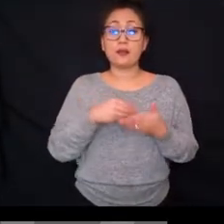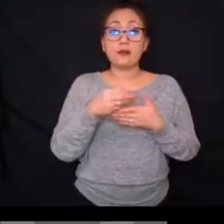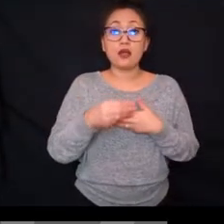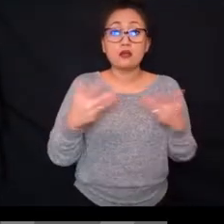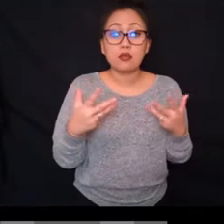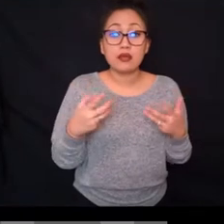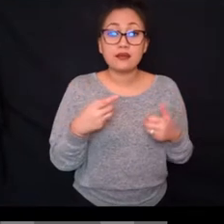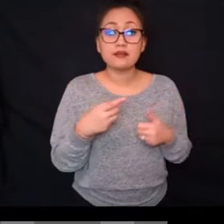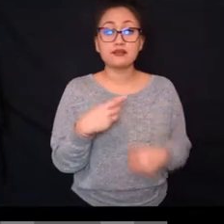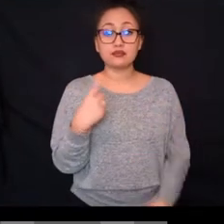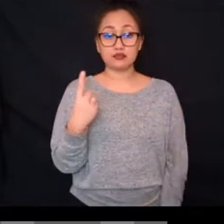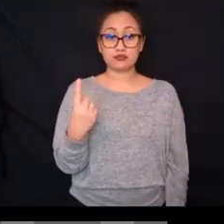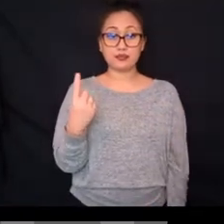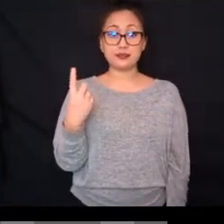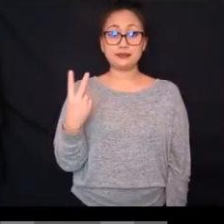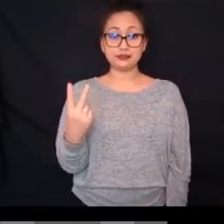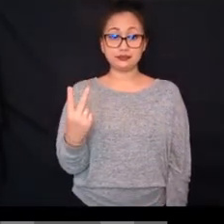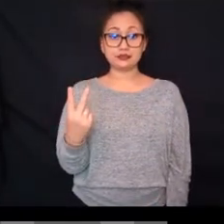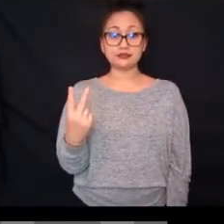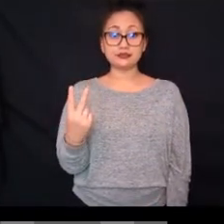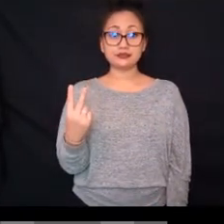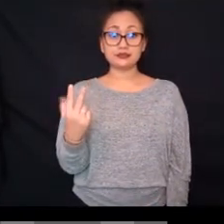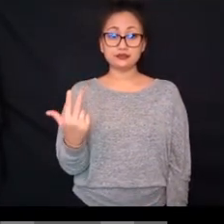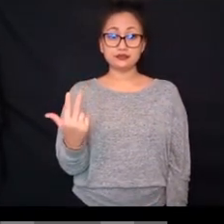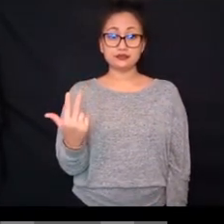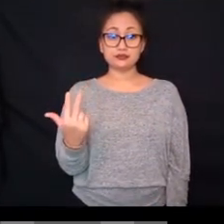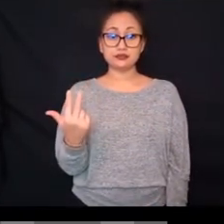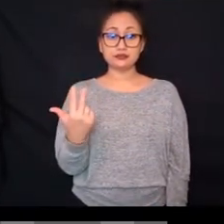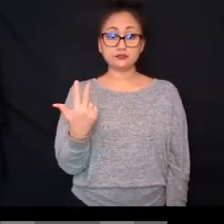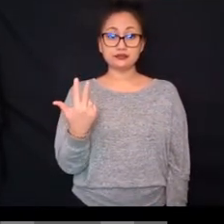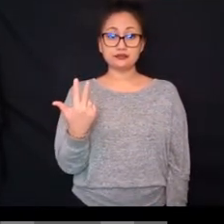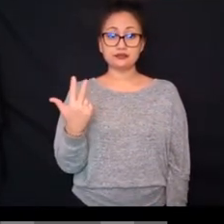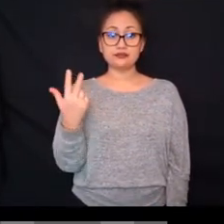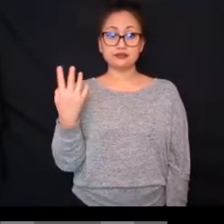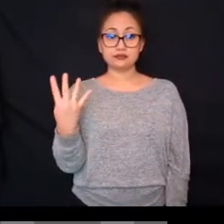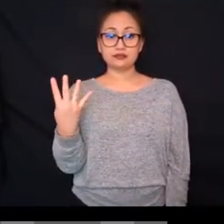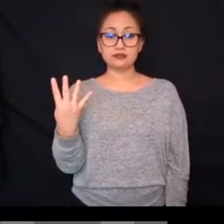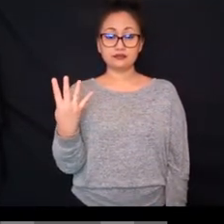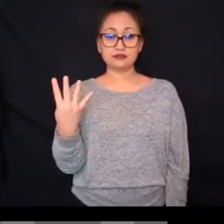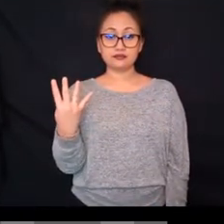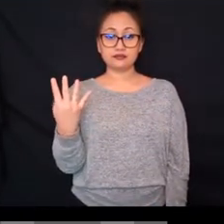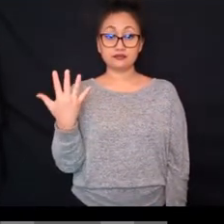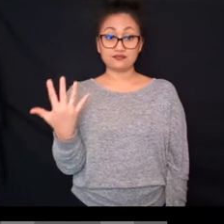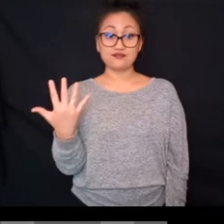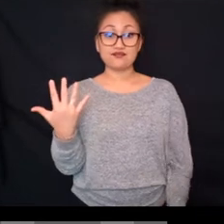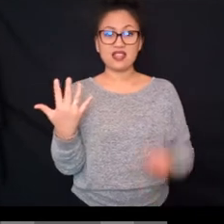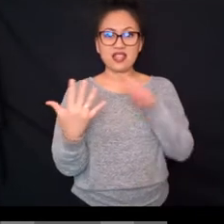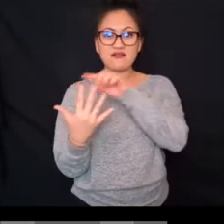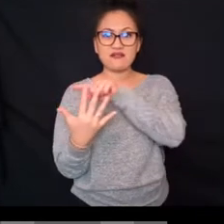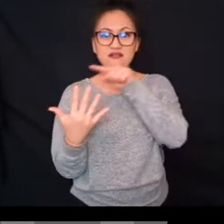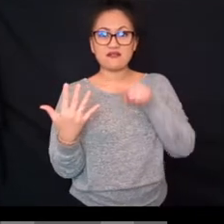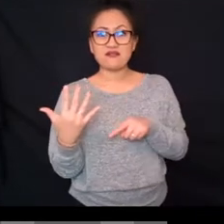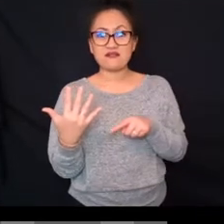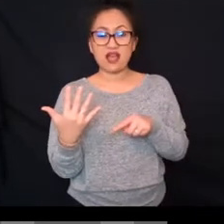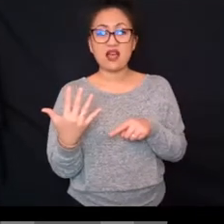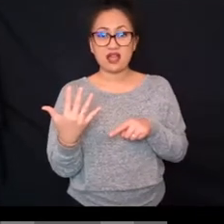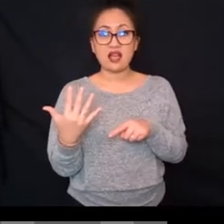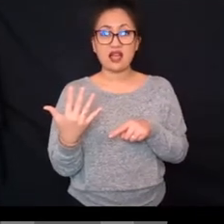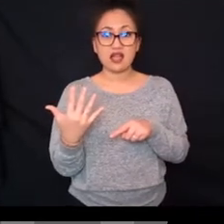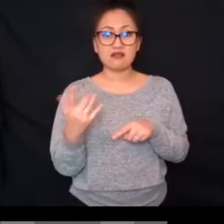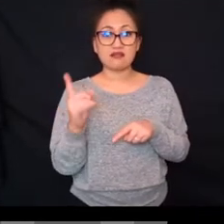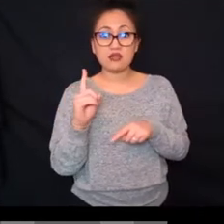1, 2, 3, 4, 5 things at the grocery store. We